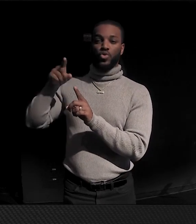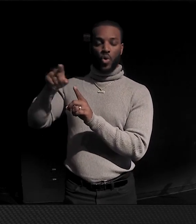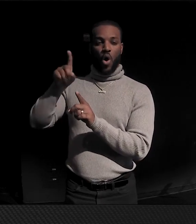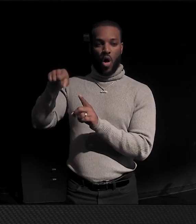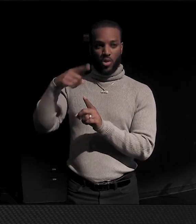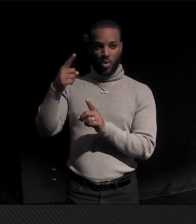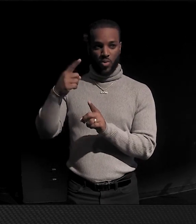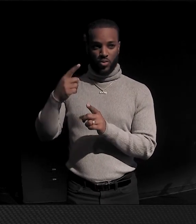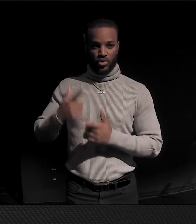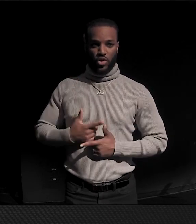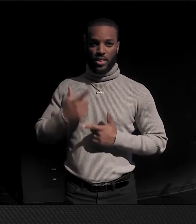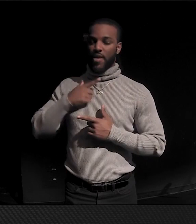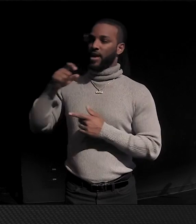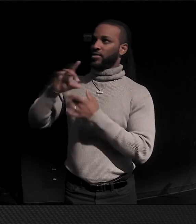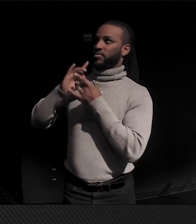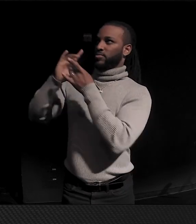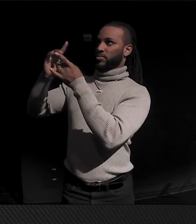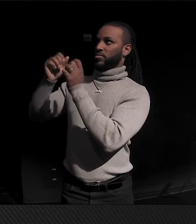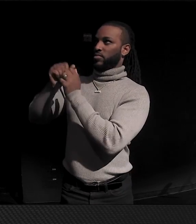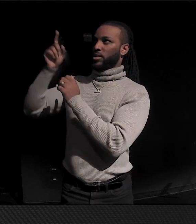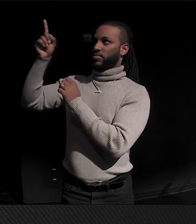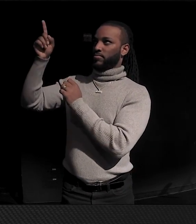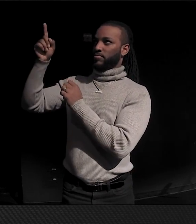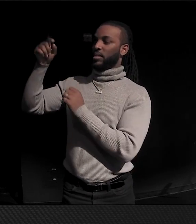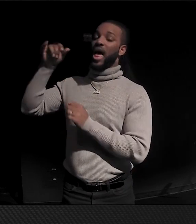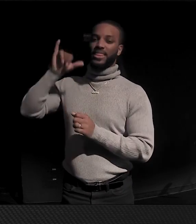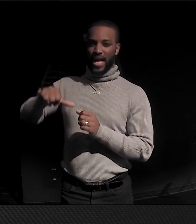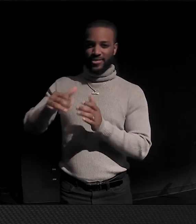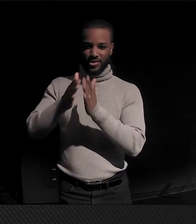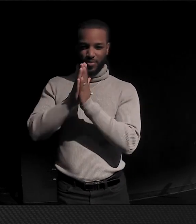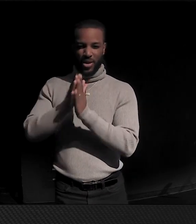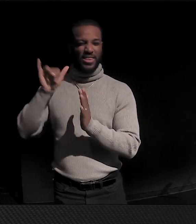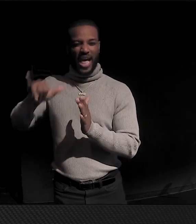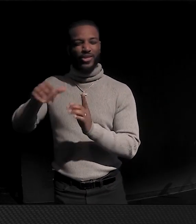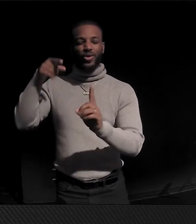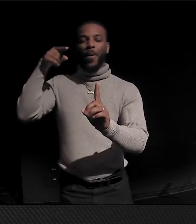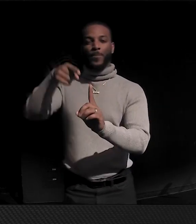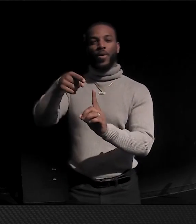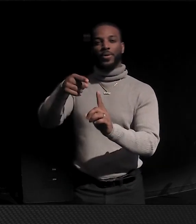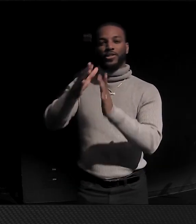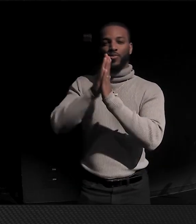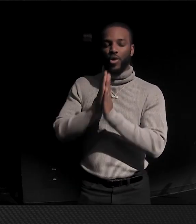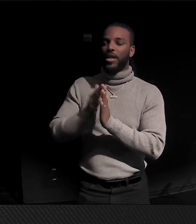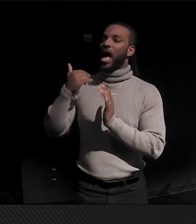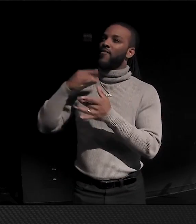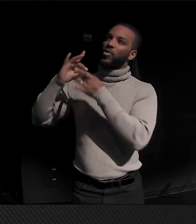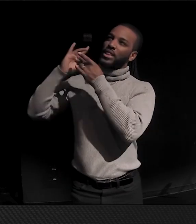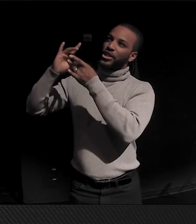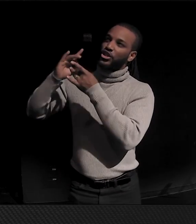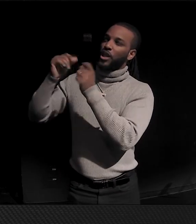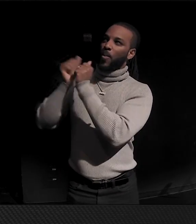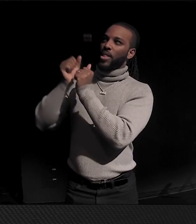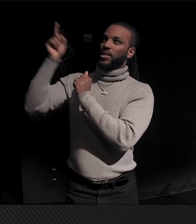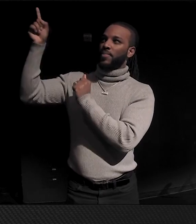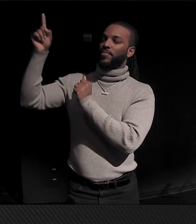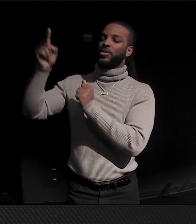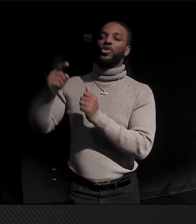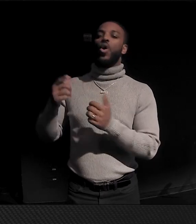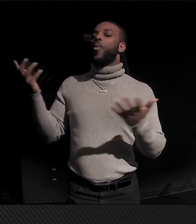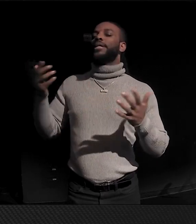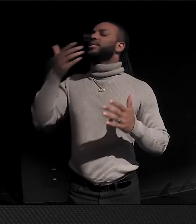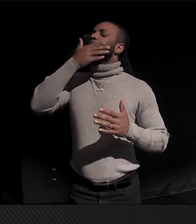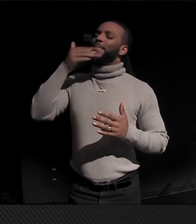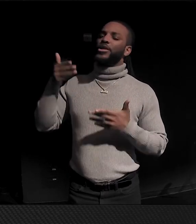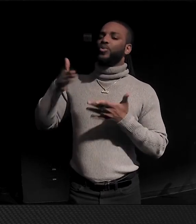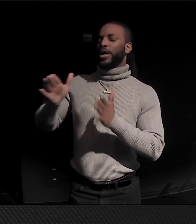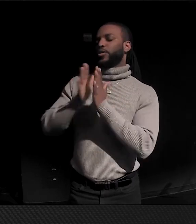found. This is the ultimate prayer. This is the ultimate purpose of prayer, to have relationship with him. So what's the most effective way to pray? What's the